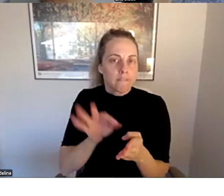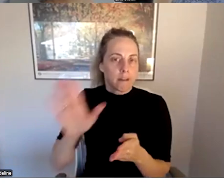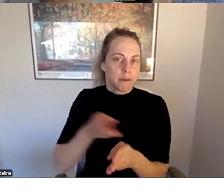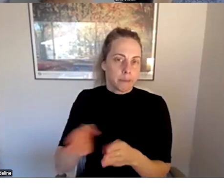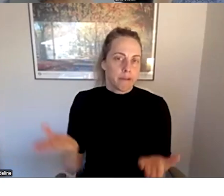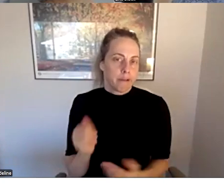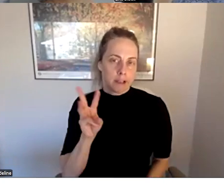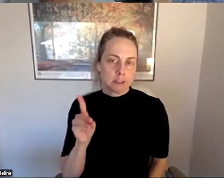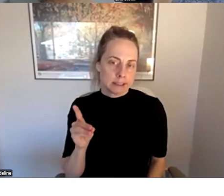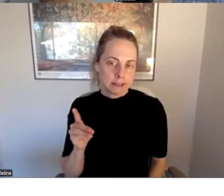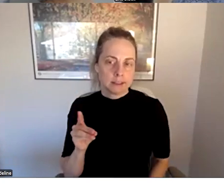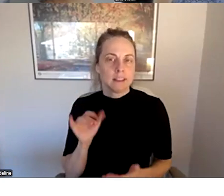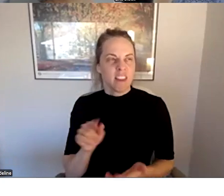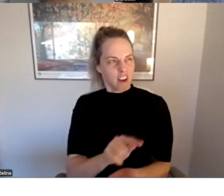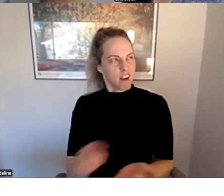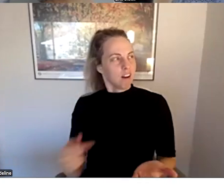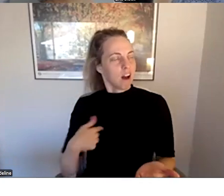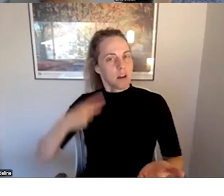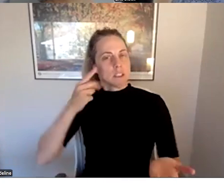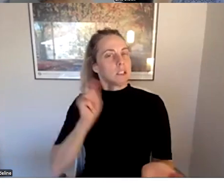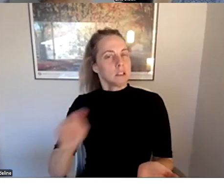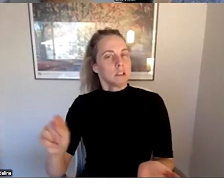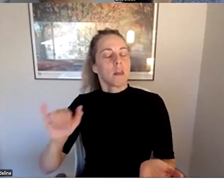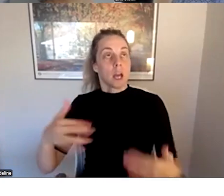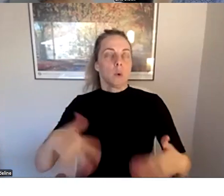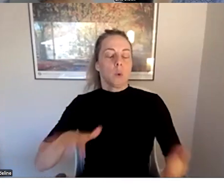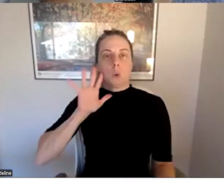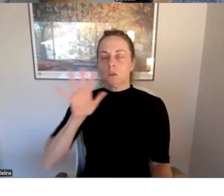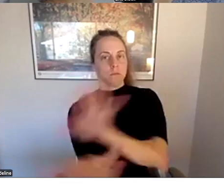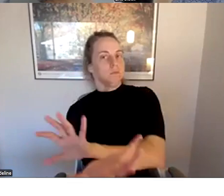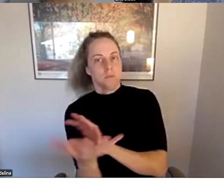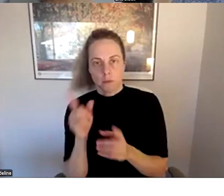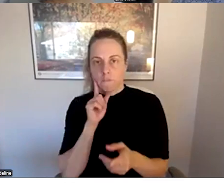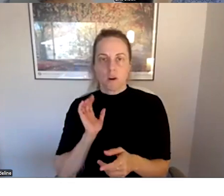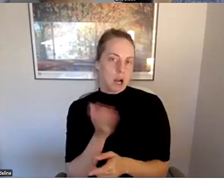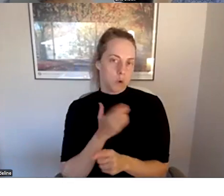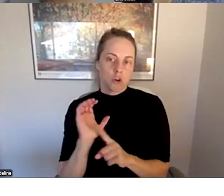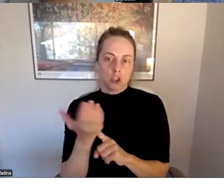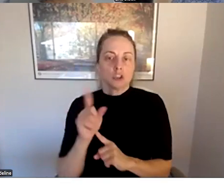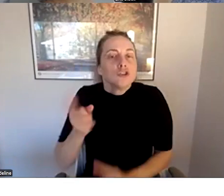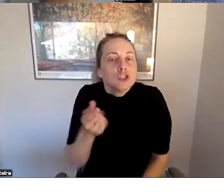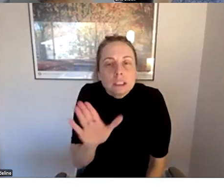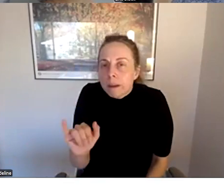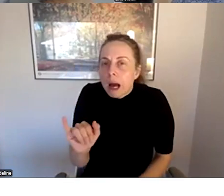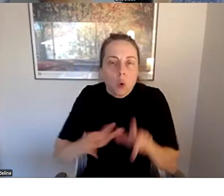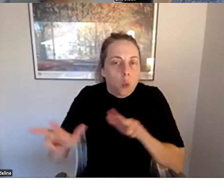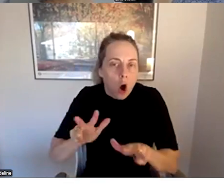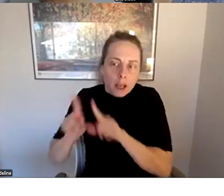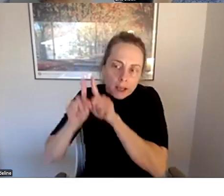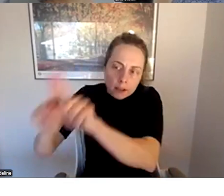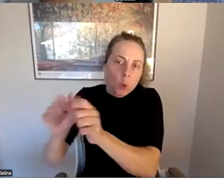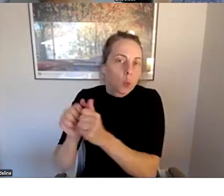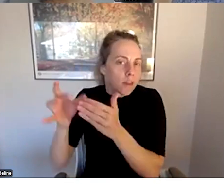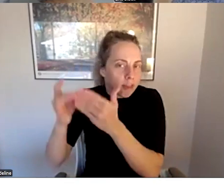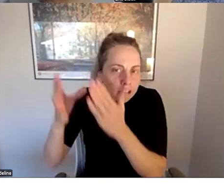So those are the things that I have seen that have been transformational in our culture just by walking side by side with leaders